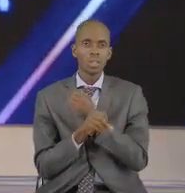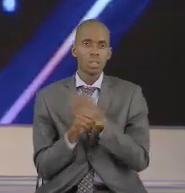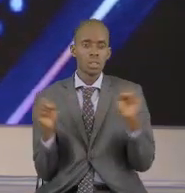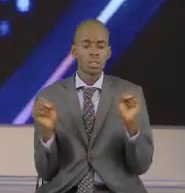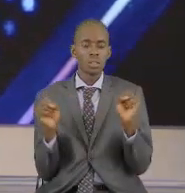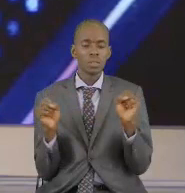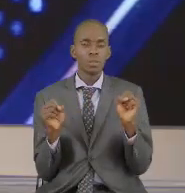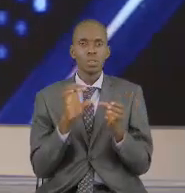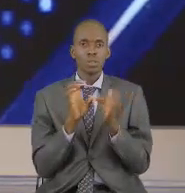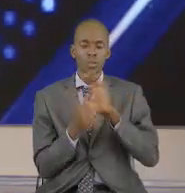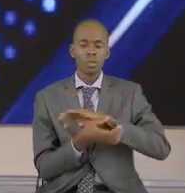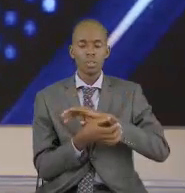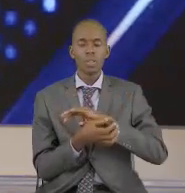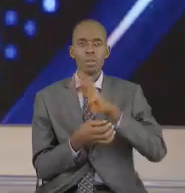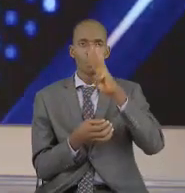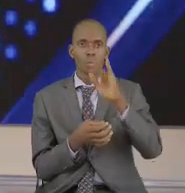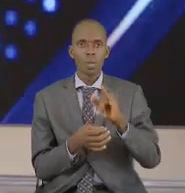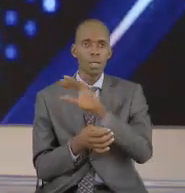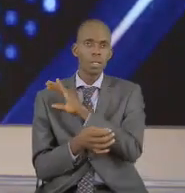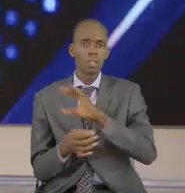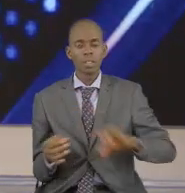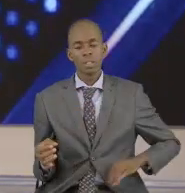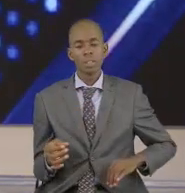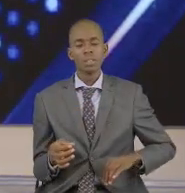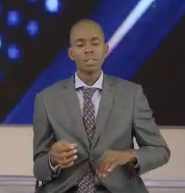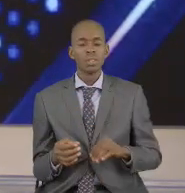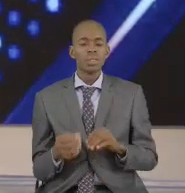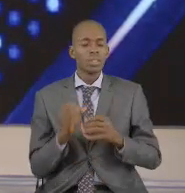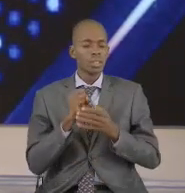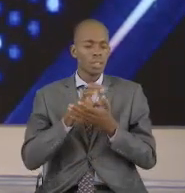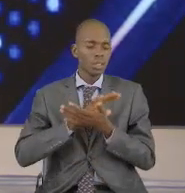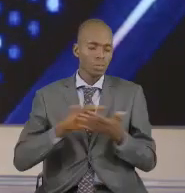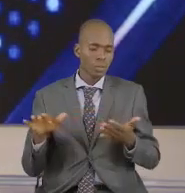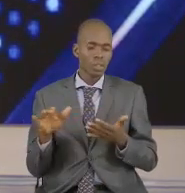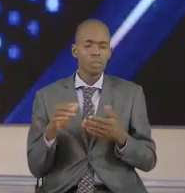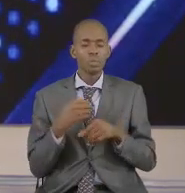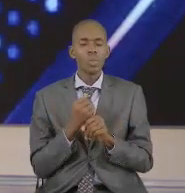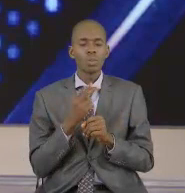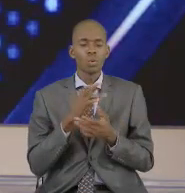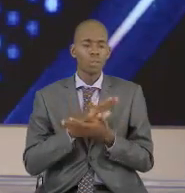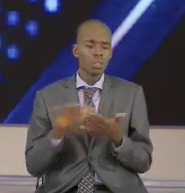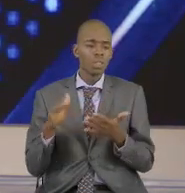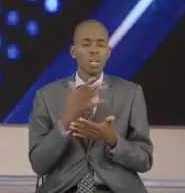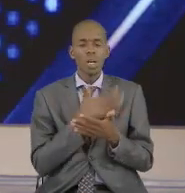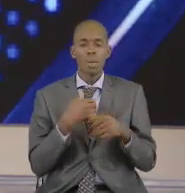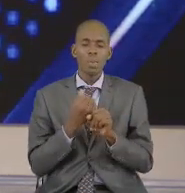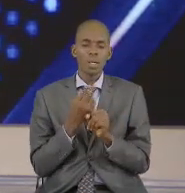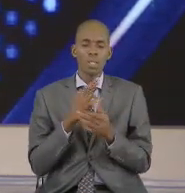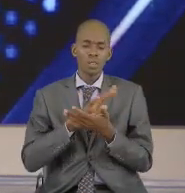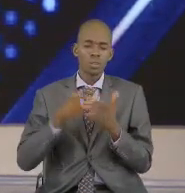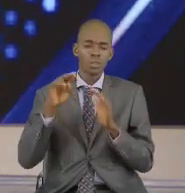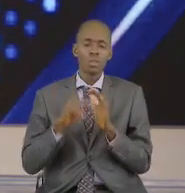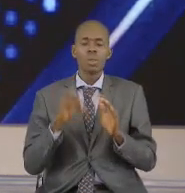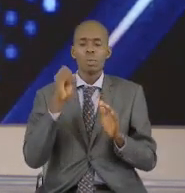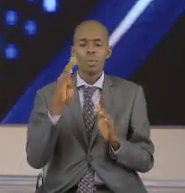converted by Christ, sanctified, made holy, made righteous by Christ,